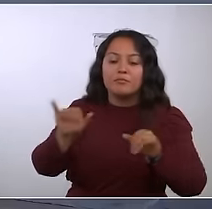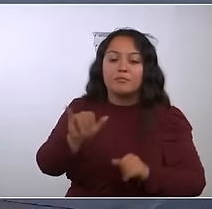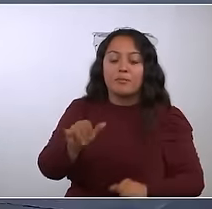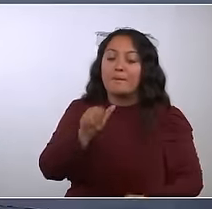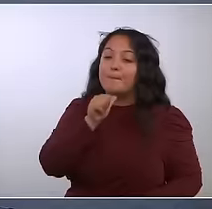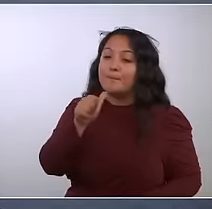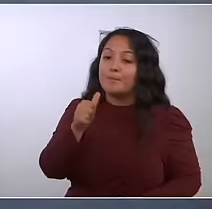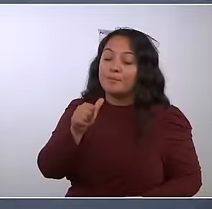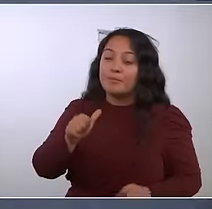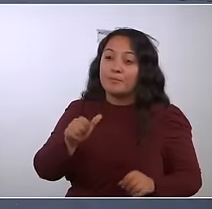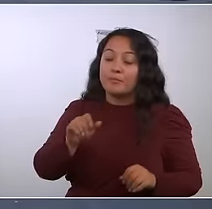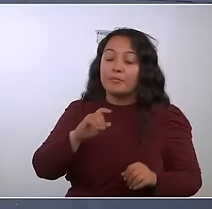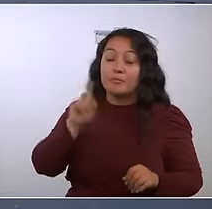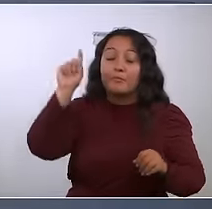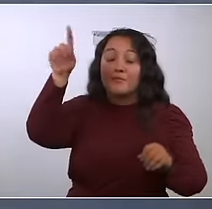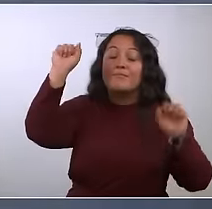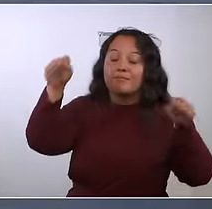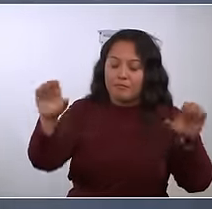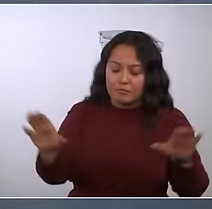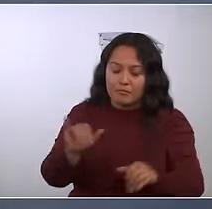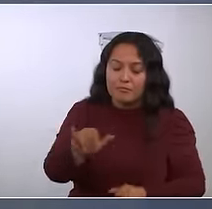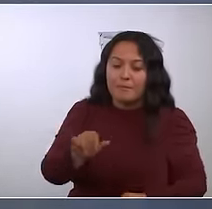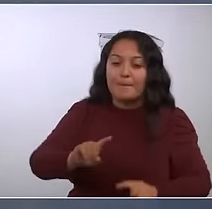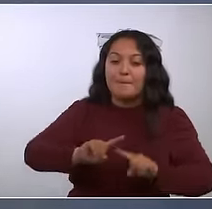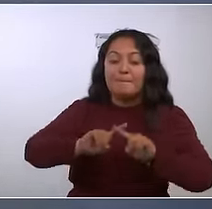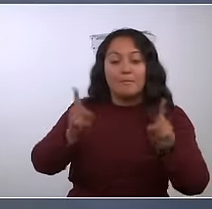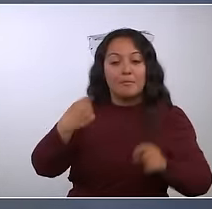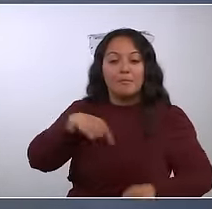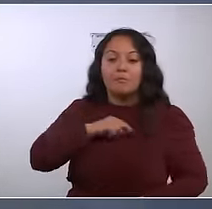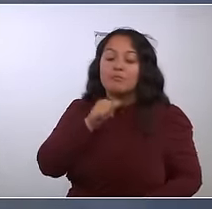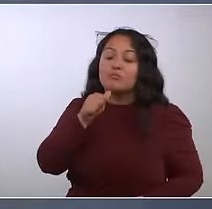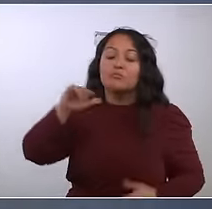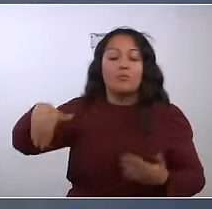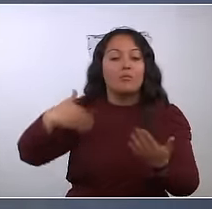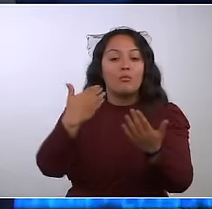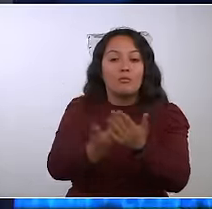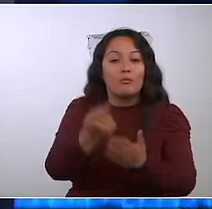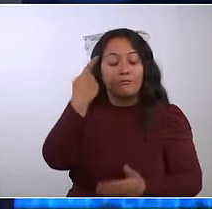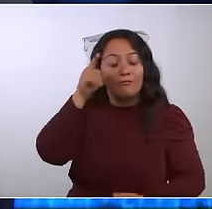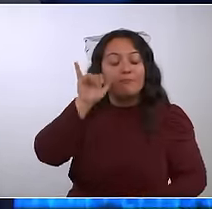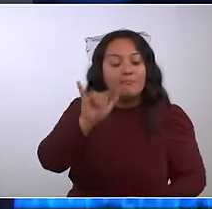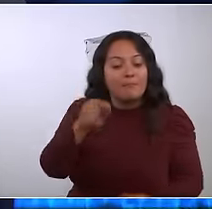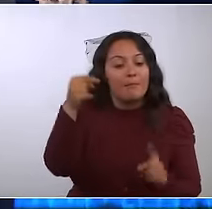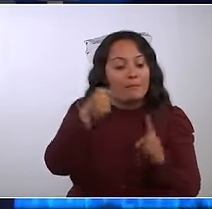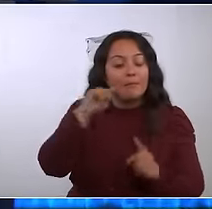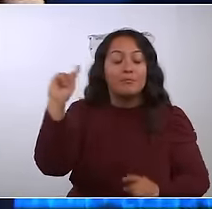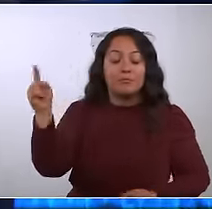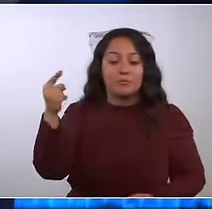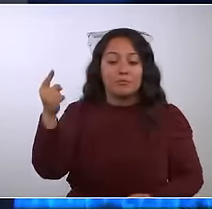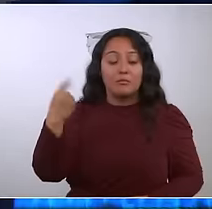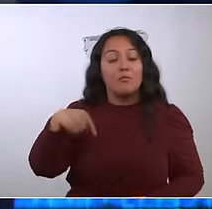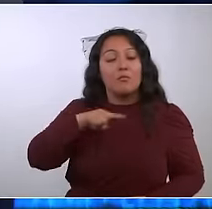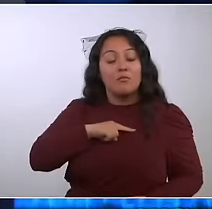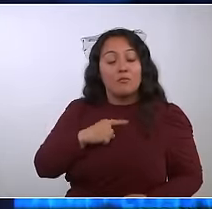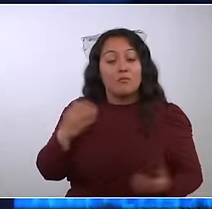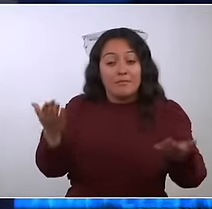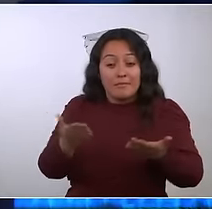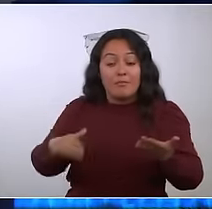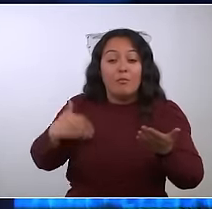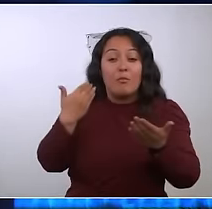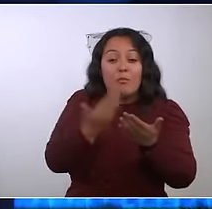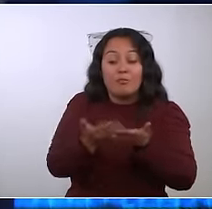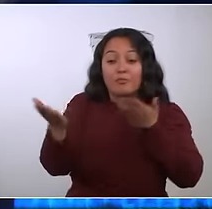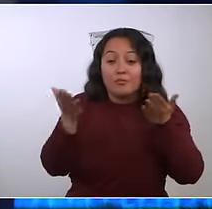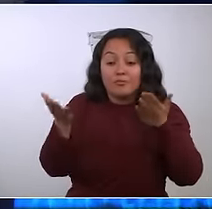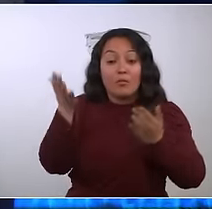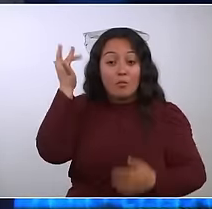este servicio we didn't come to this service para que Dios nos llene. So that God would fill llegamos us. A este servicio we've come to this service para darle